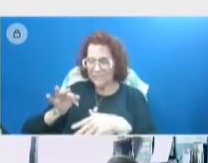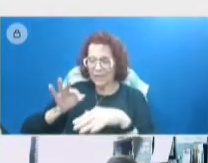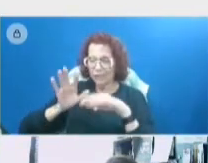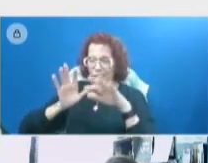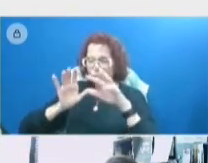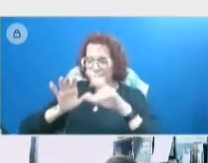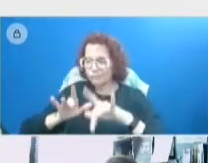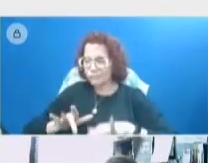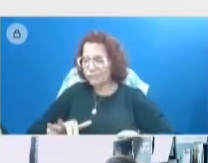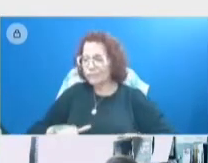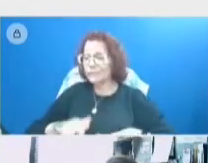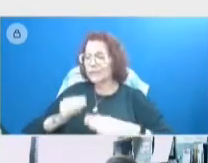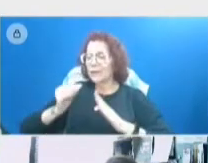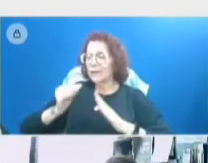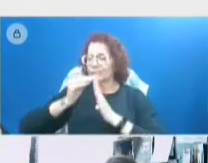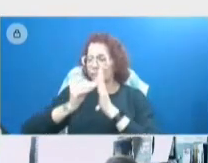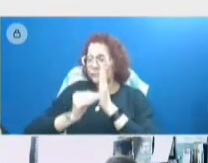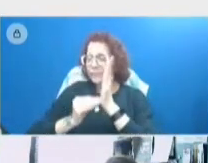independent counsel or the